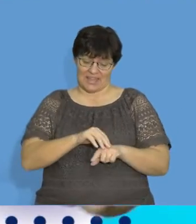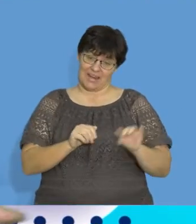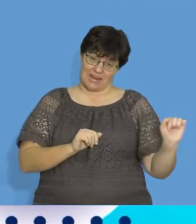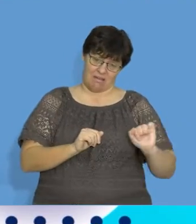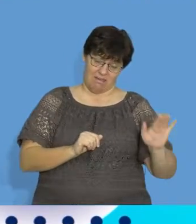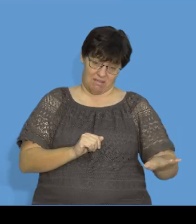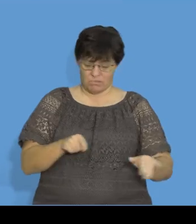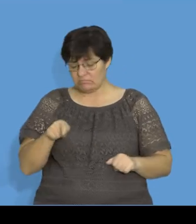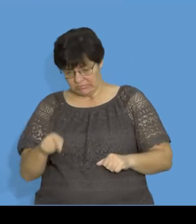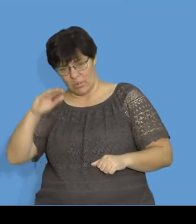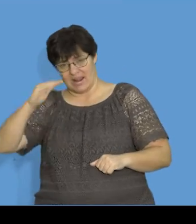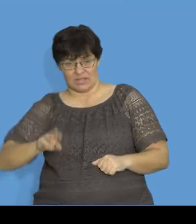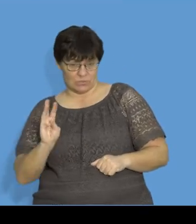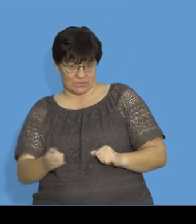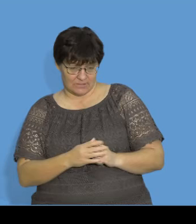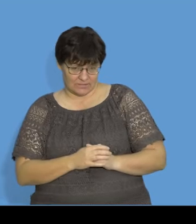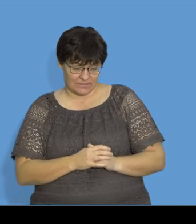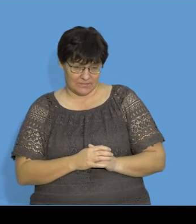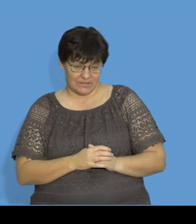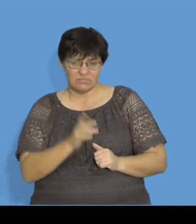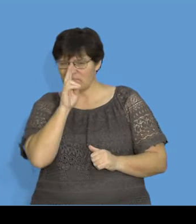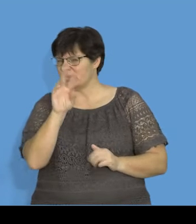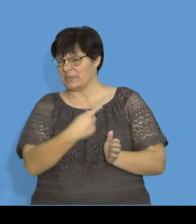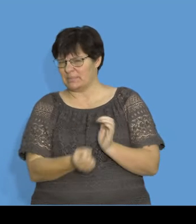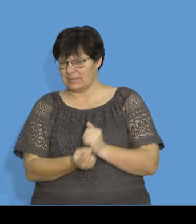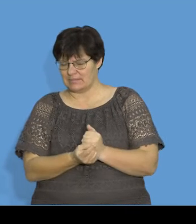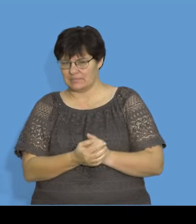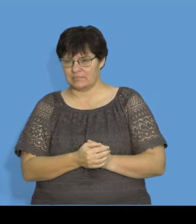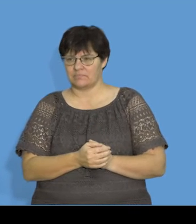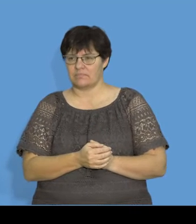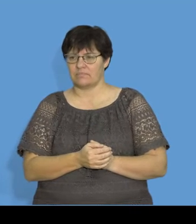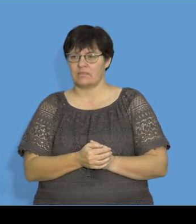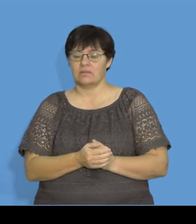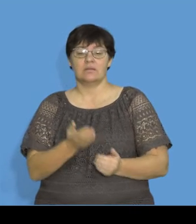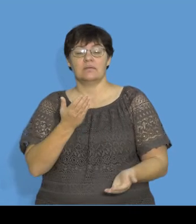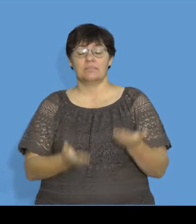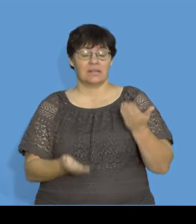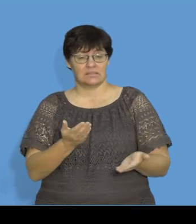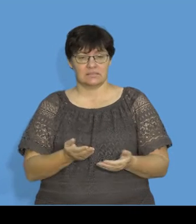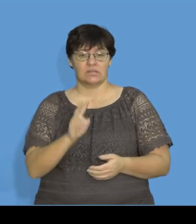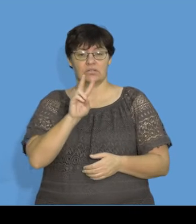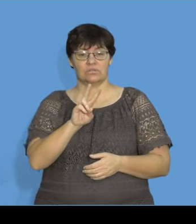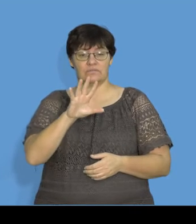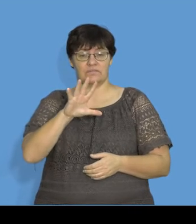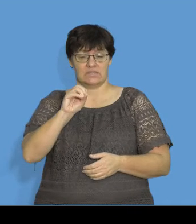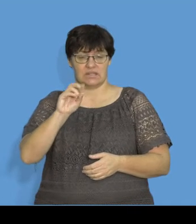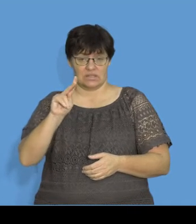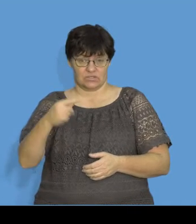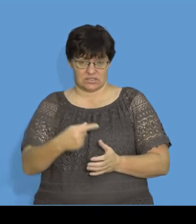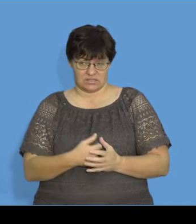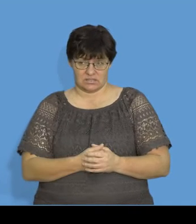just had. Let's see if that's what happens. Mass, 250